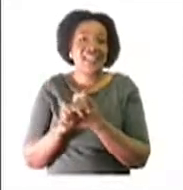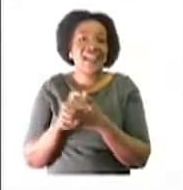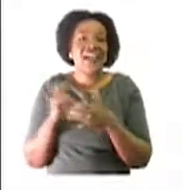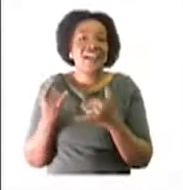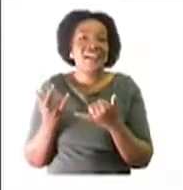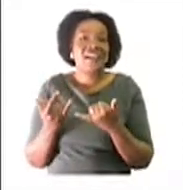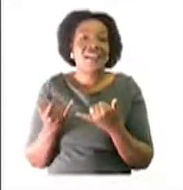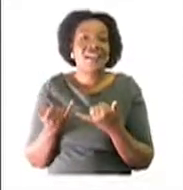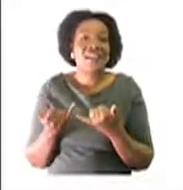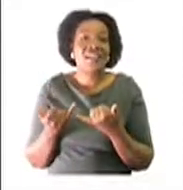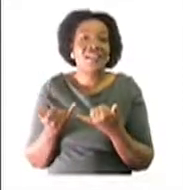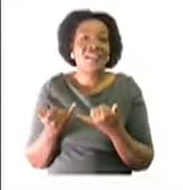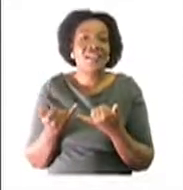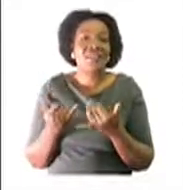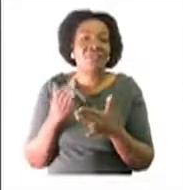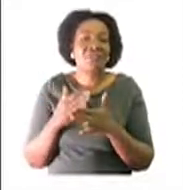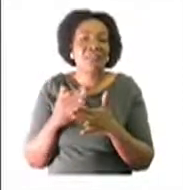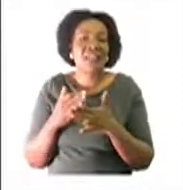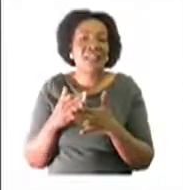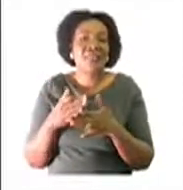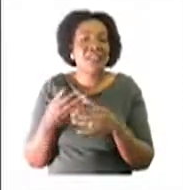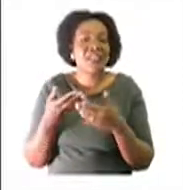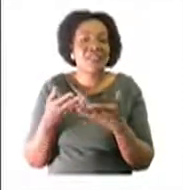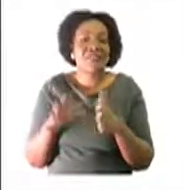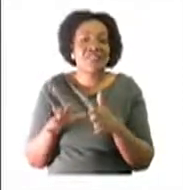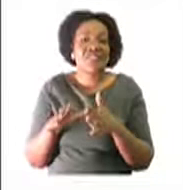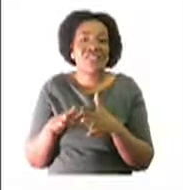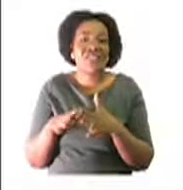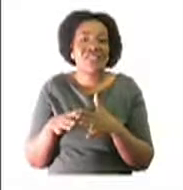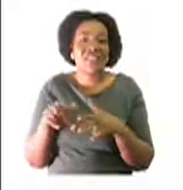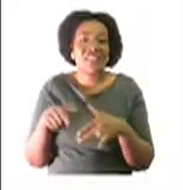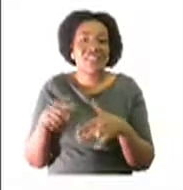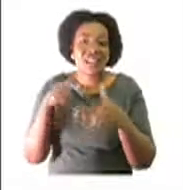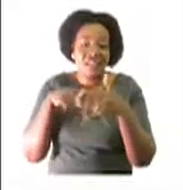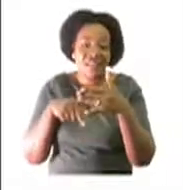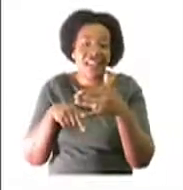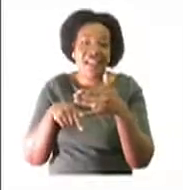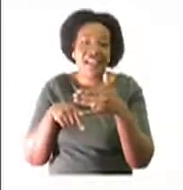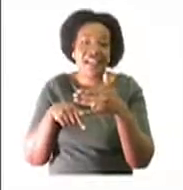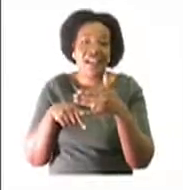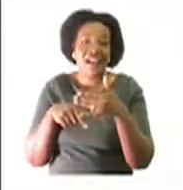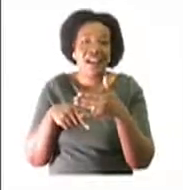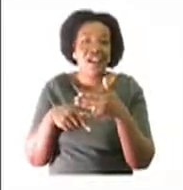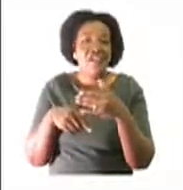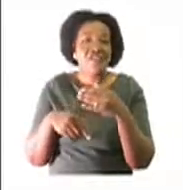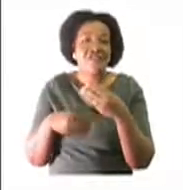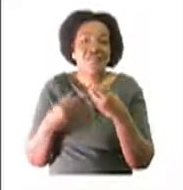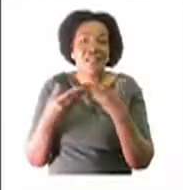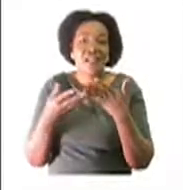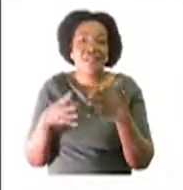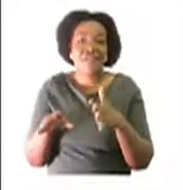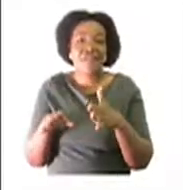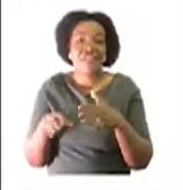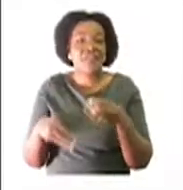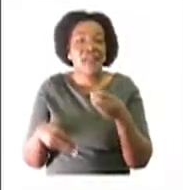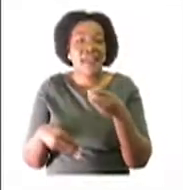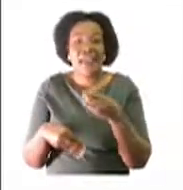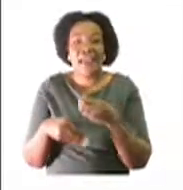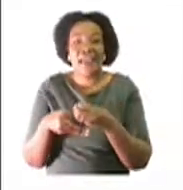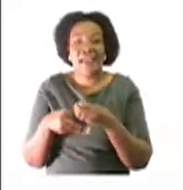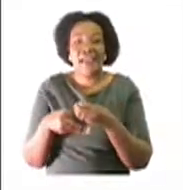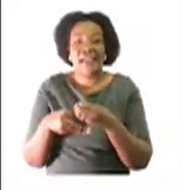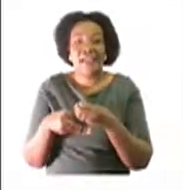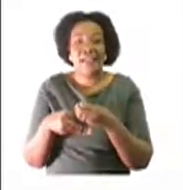Now, there's an activity for you to complete that down below. It says complete the words by filling in